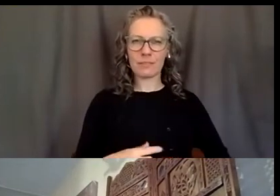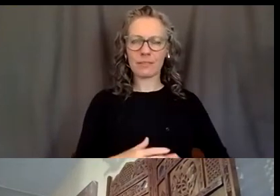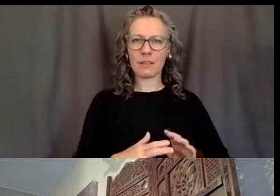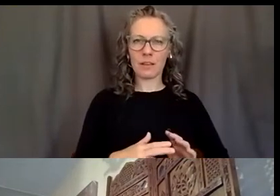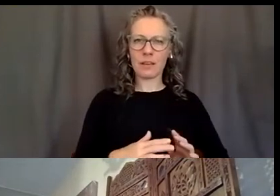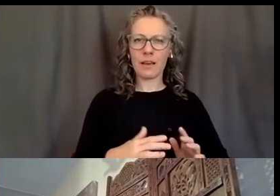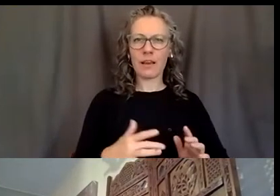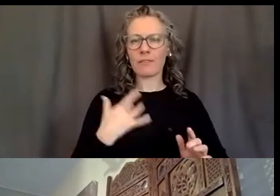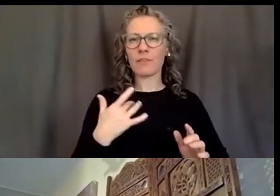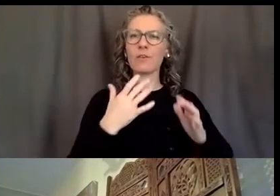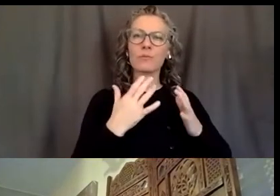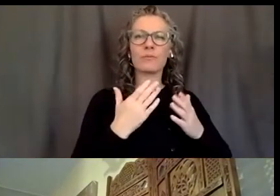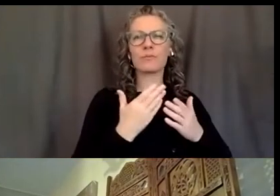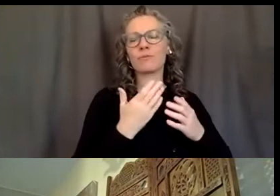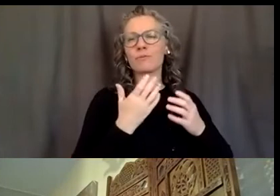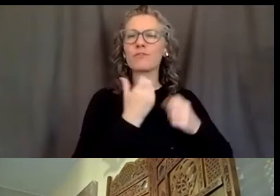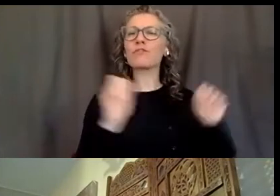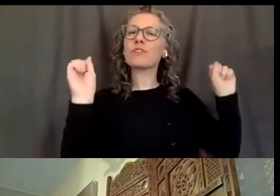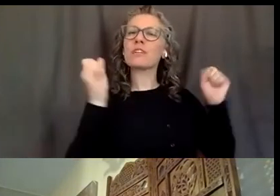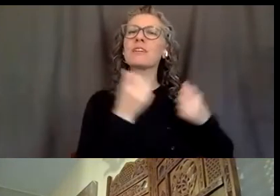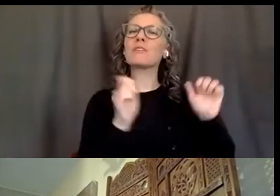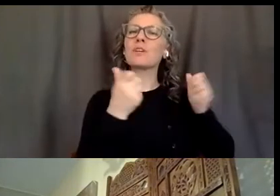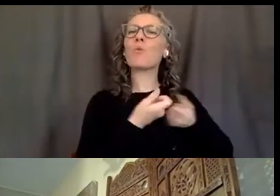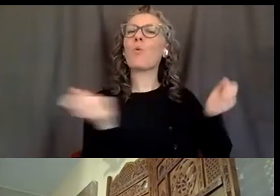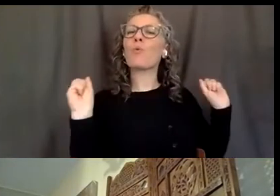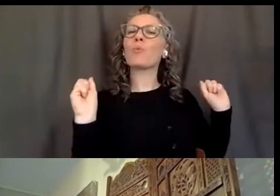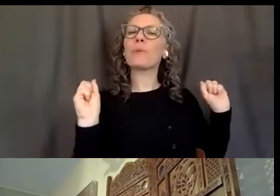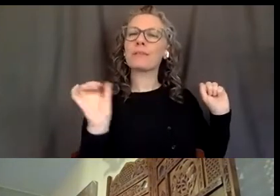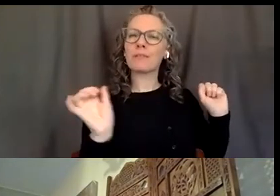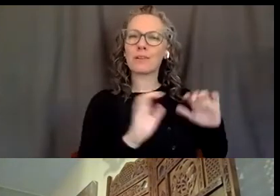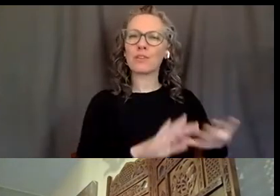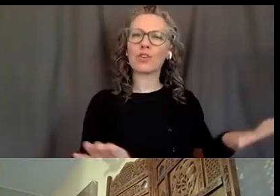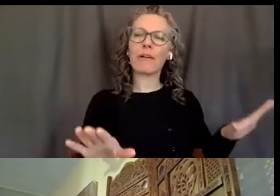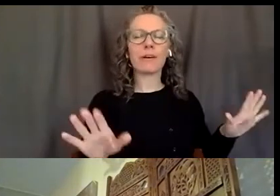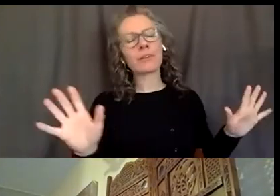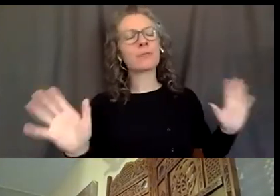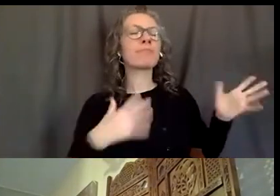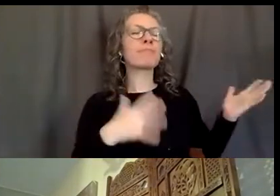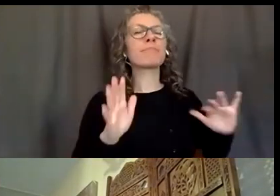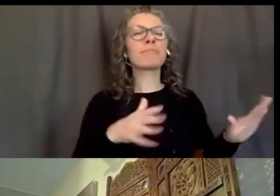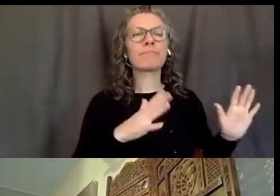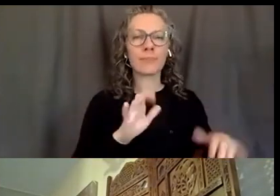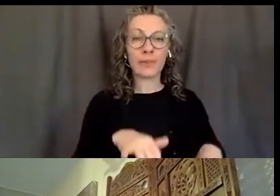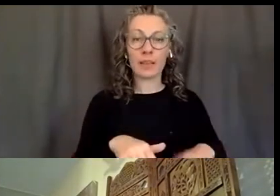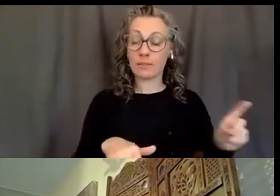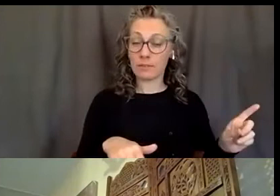more free and open and childlike, I guess. Mhm. Um, And how yeah. much, go